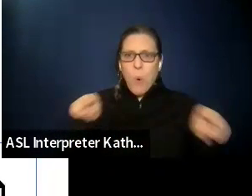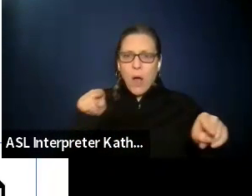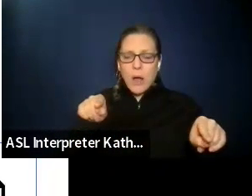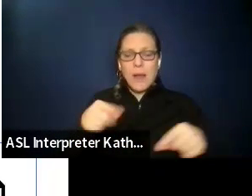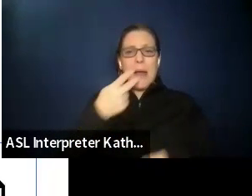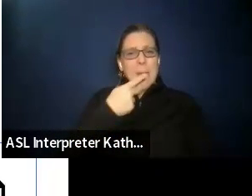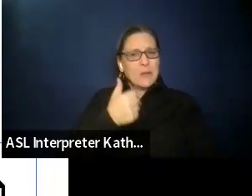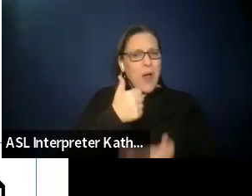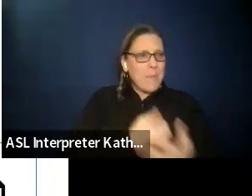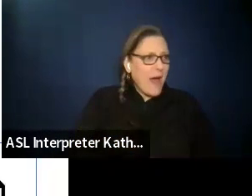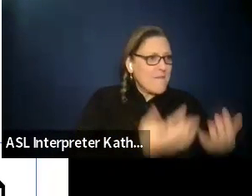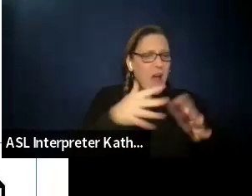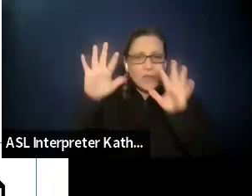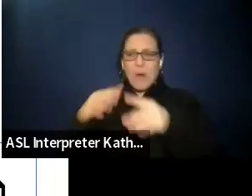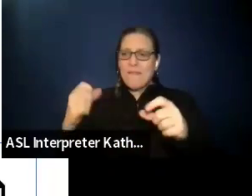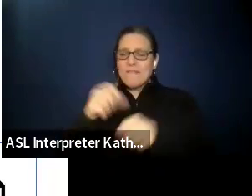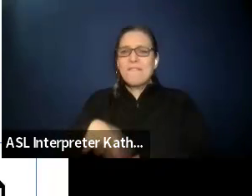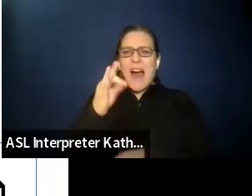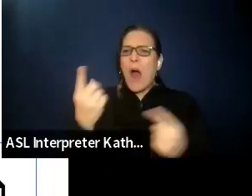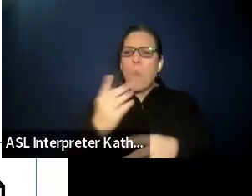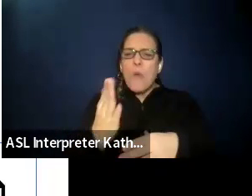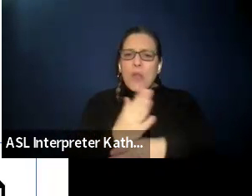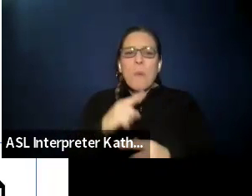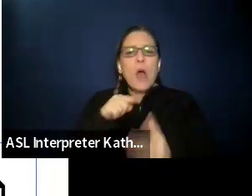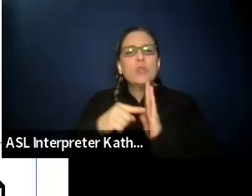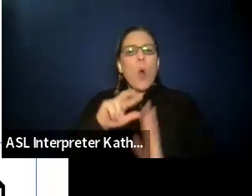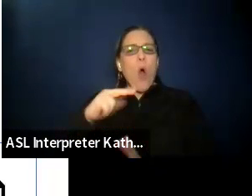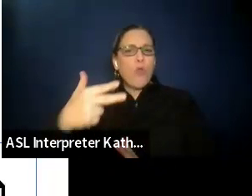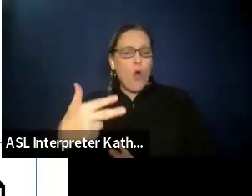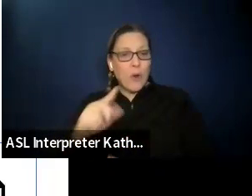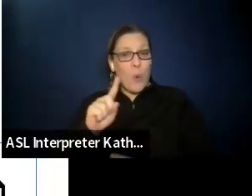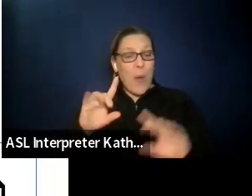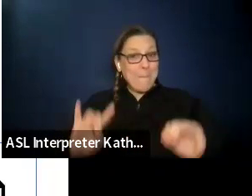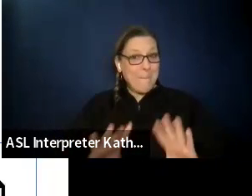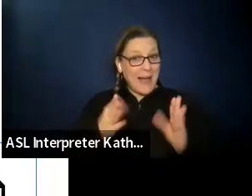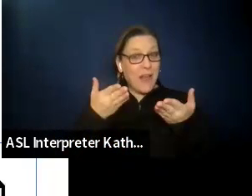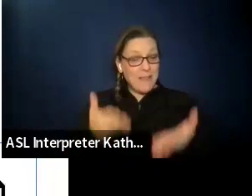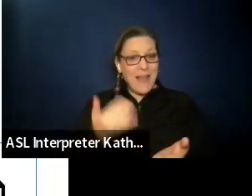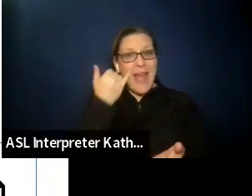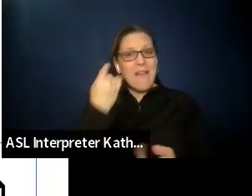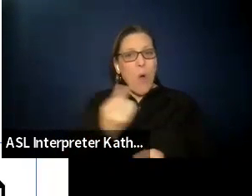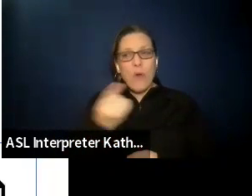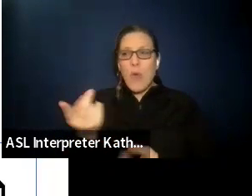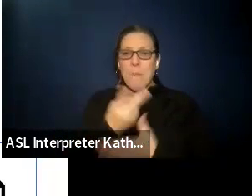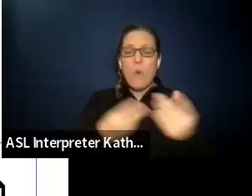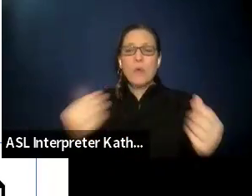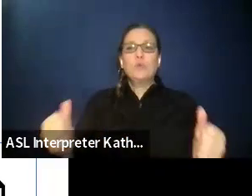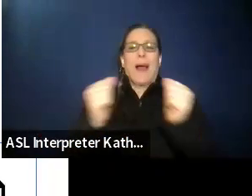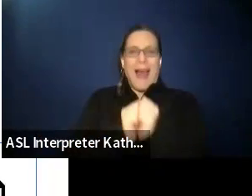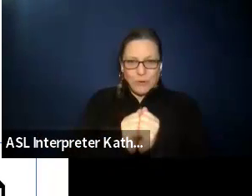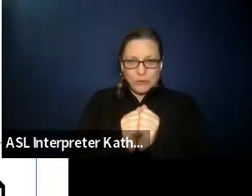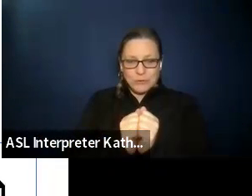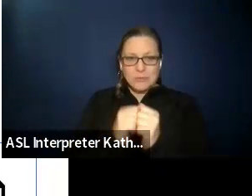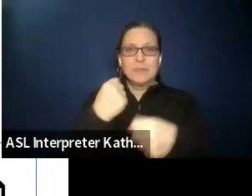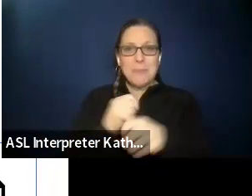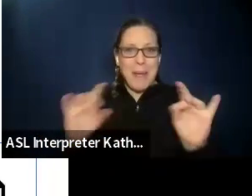help Fireball and Snowball find common ground by showing them a third side, one where magic exists if only they can come together to make it.